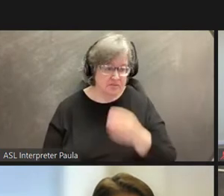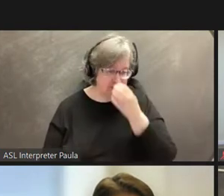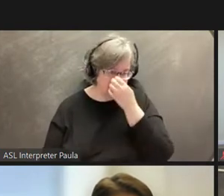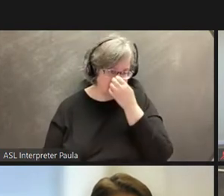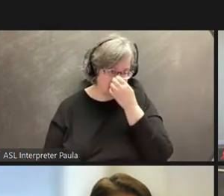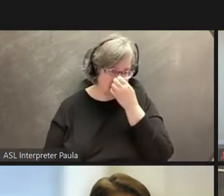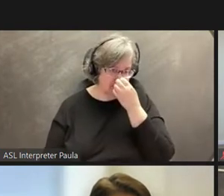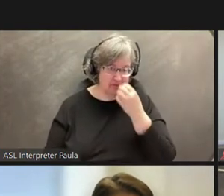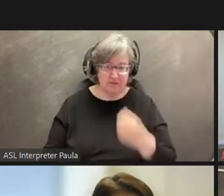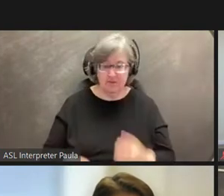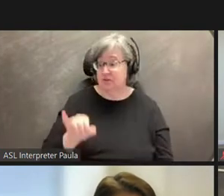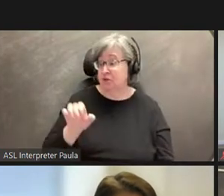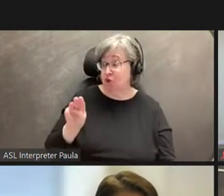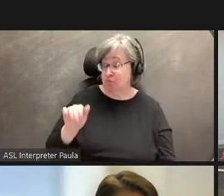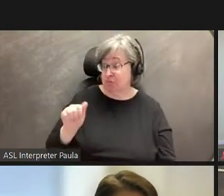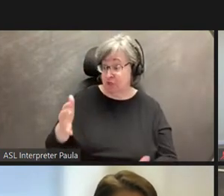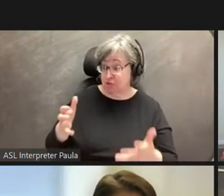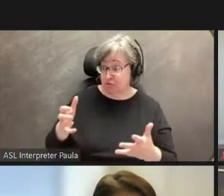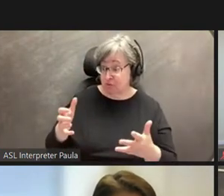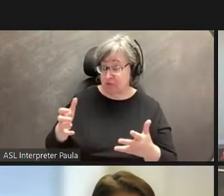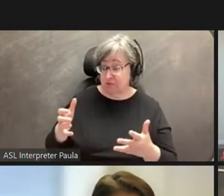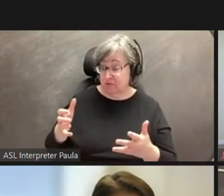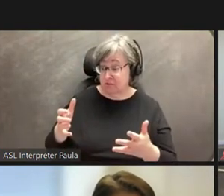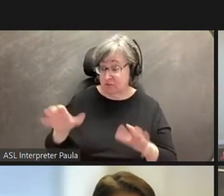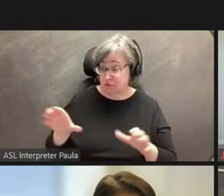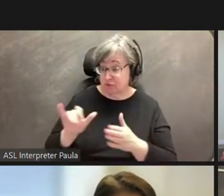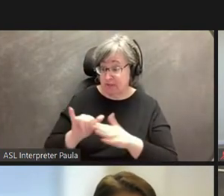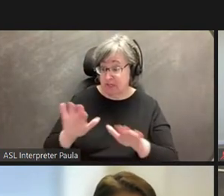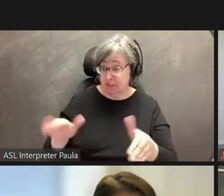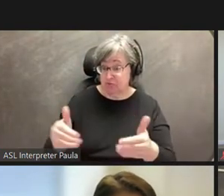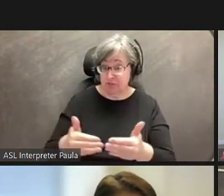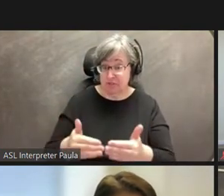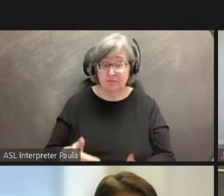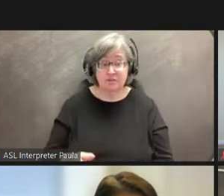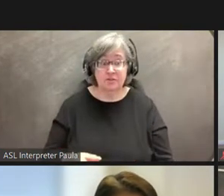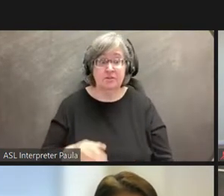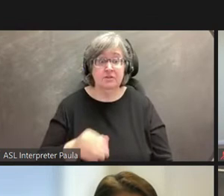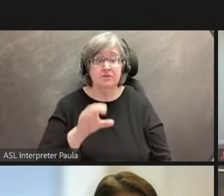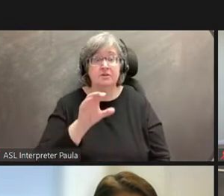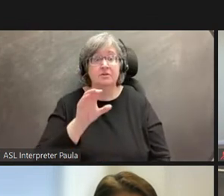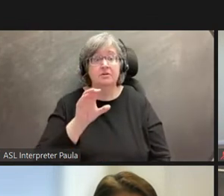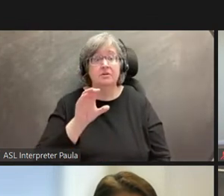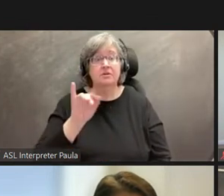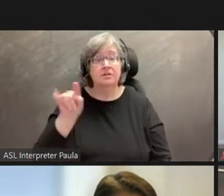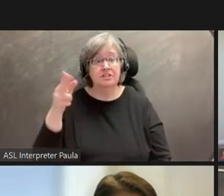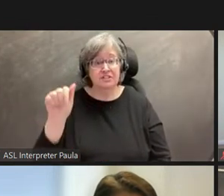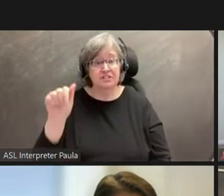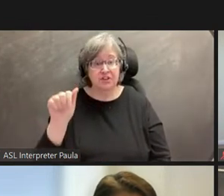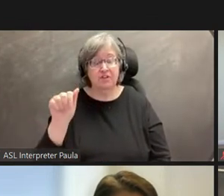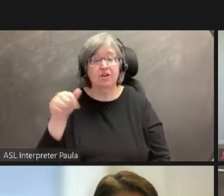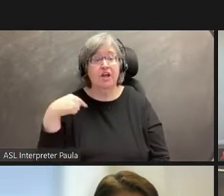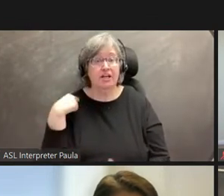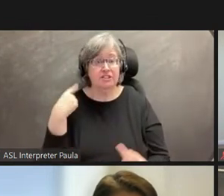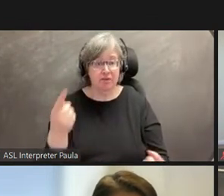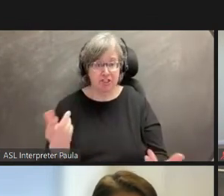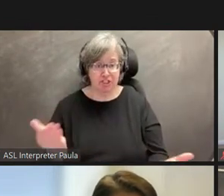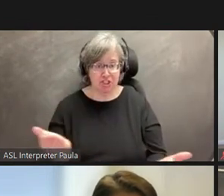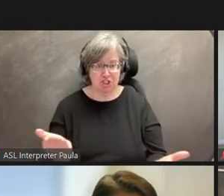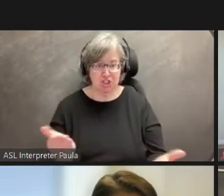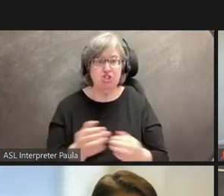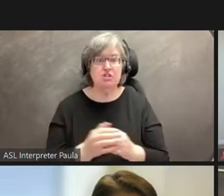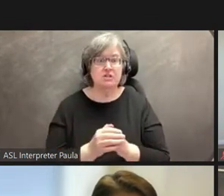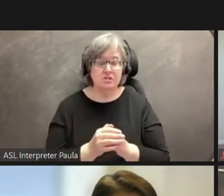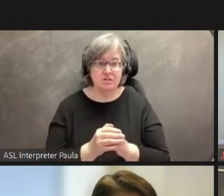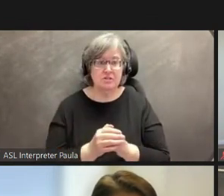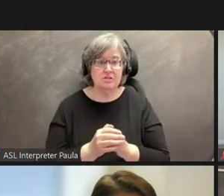Yeah, Irma, would you like to do the introduction? Cynthia has been present in the past and made